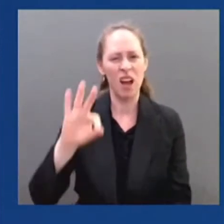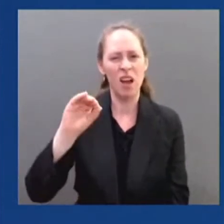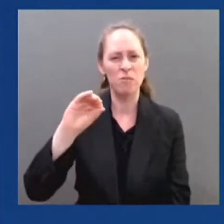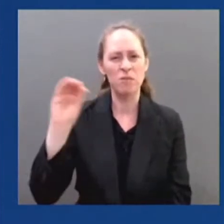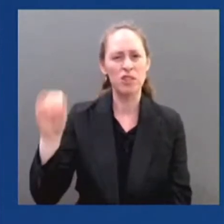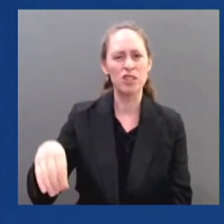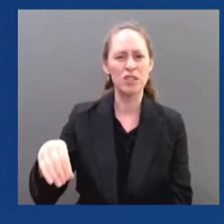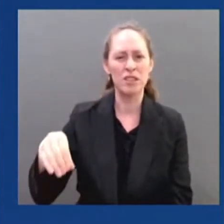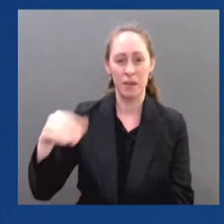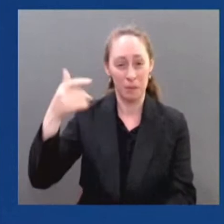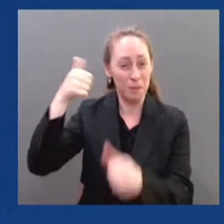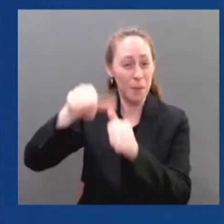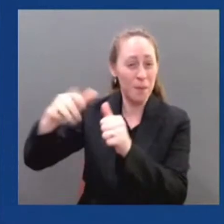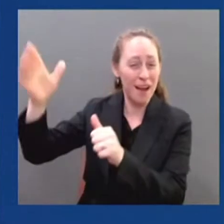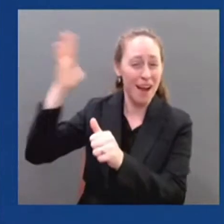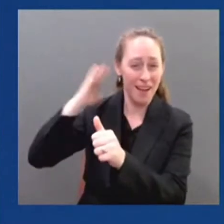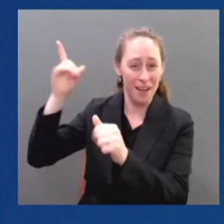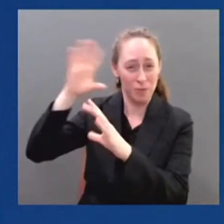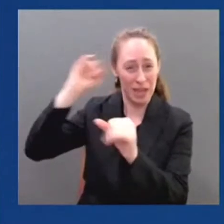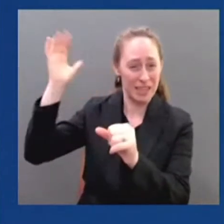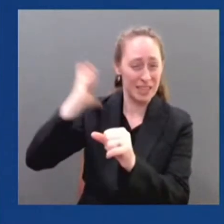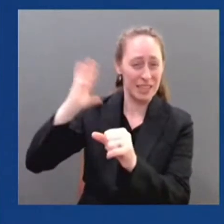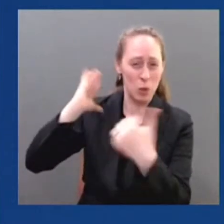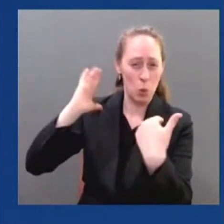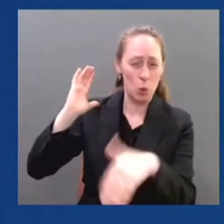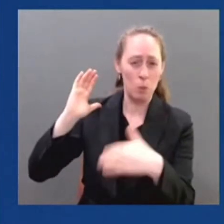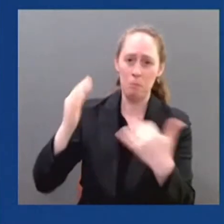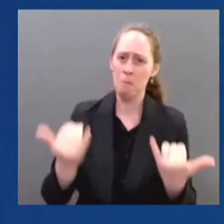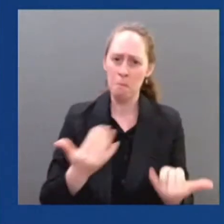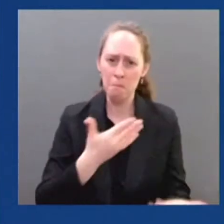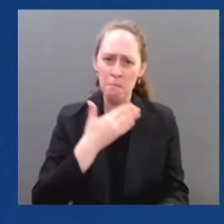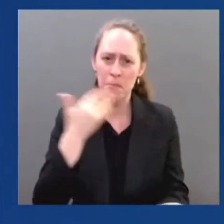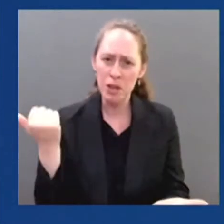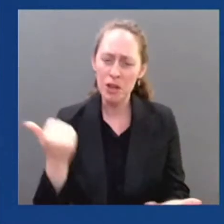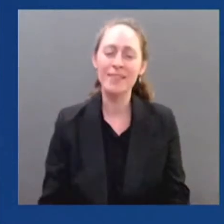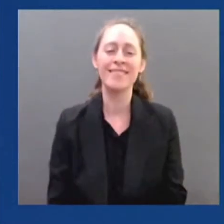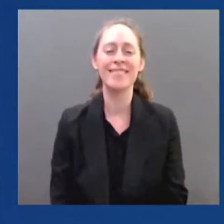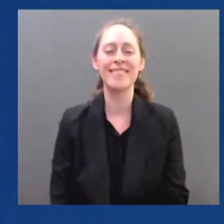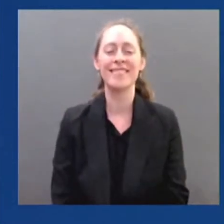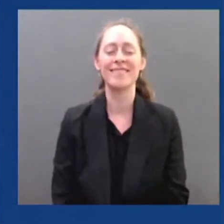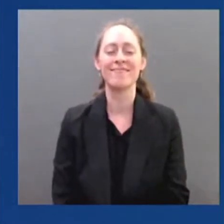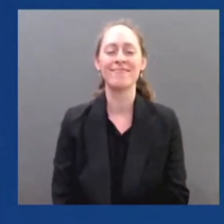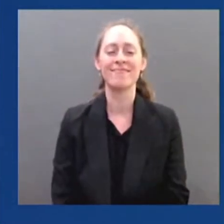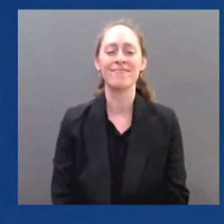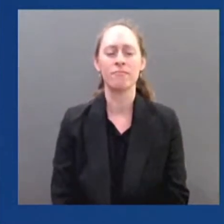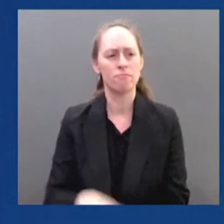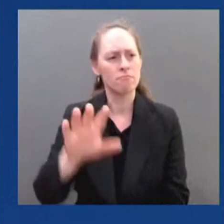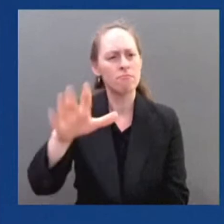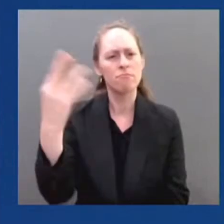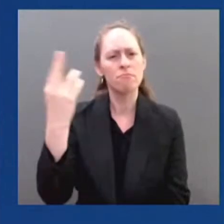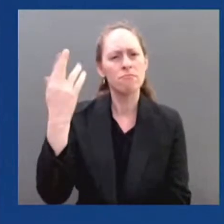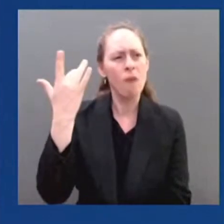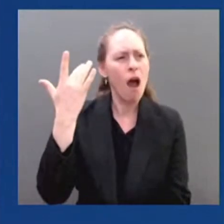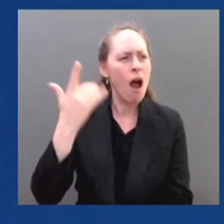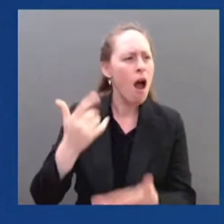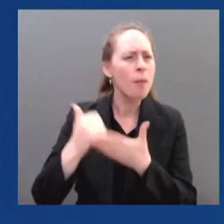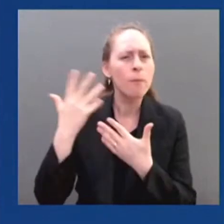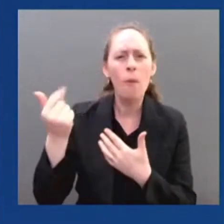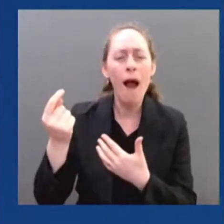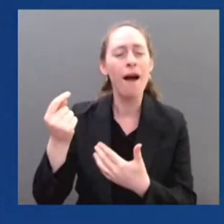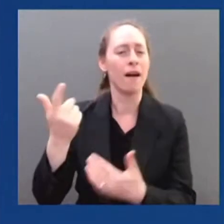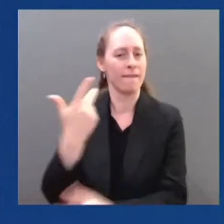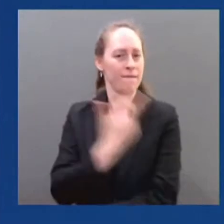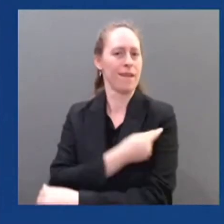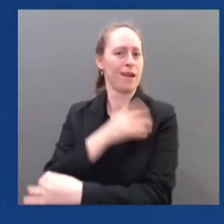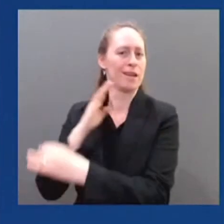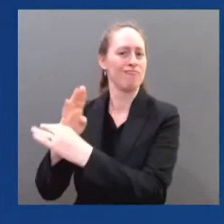randomly. Deaths are down because 2 out of 3 Americans are fully vaccinated, and half of them are boosted,